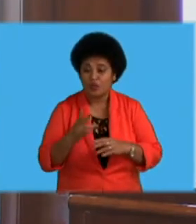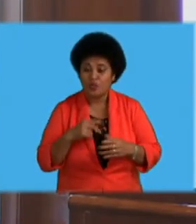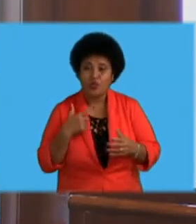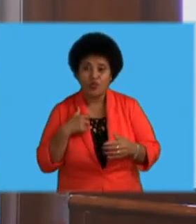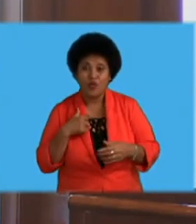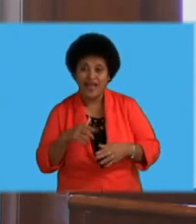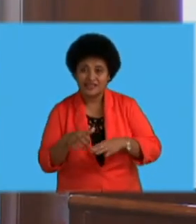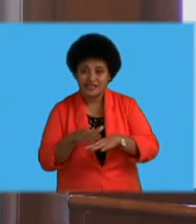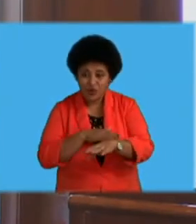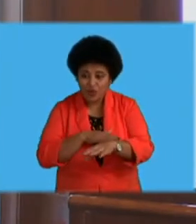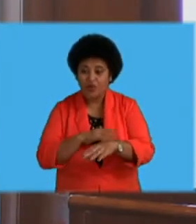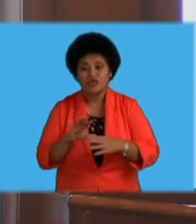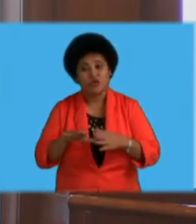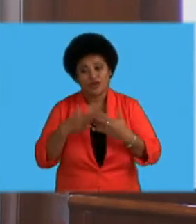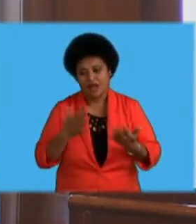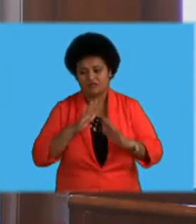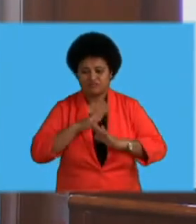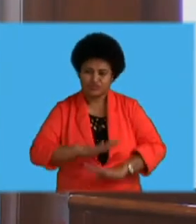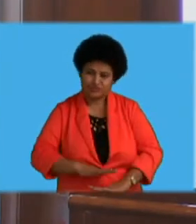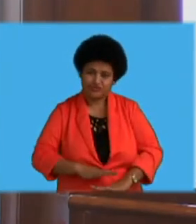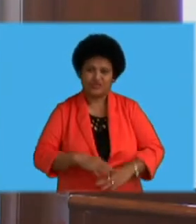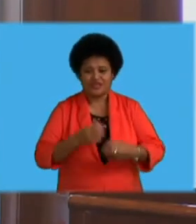finally put to rest.